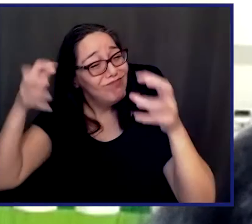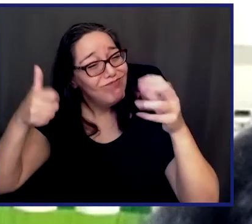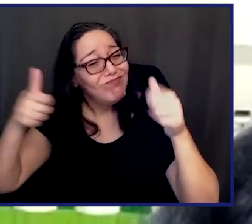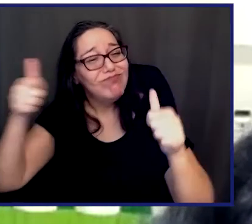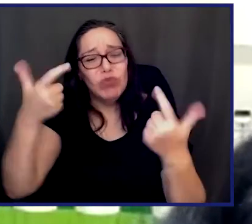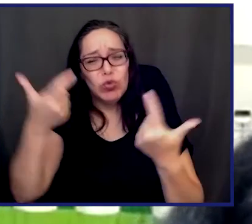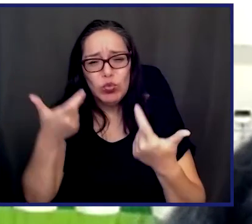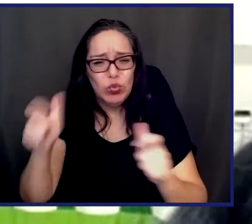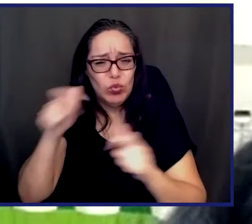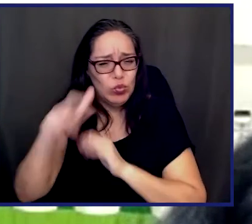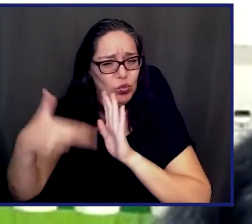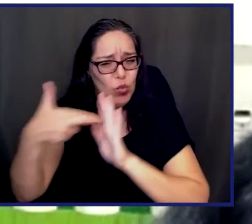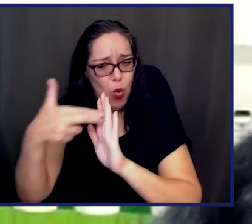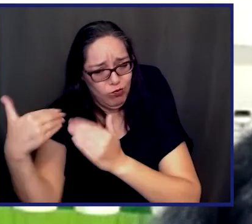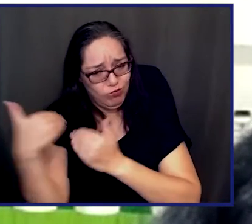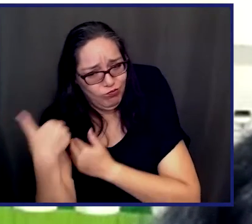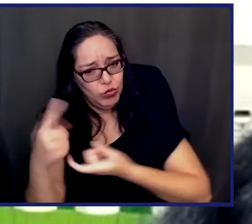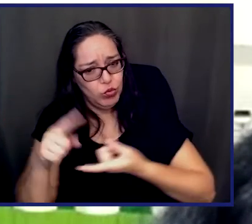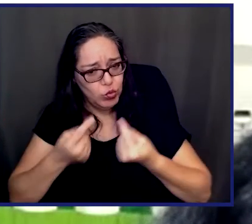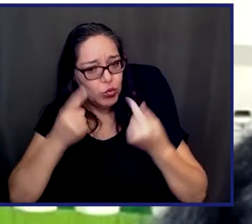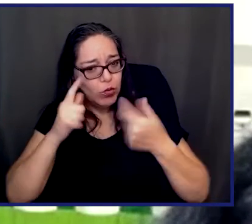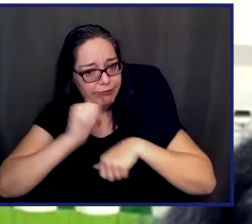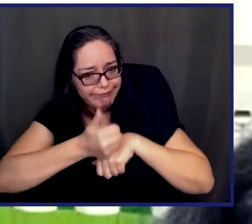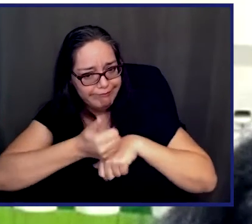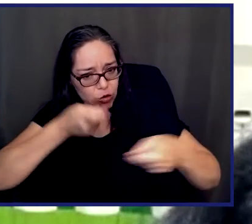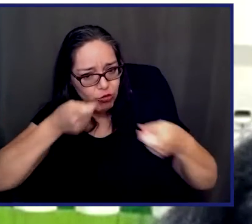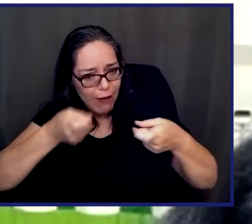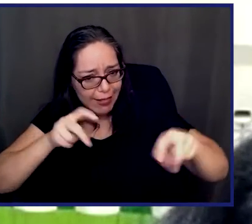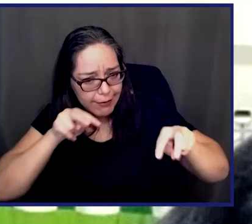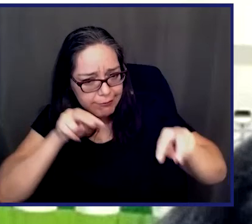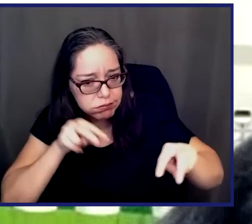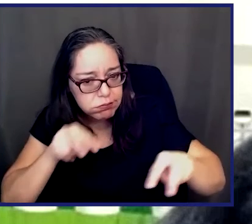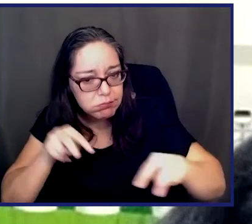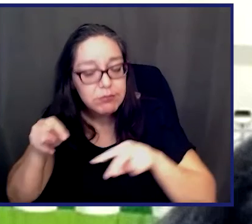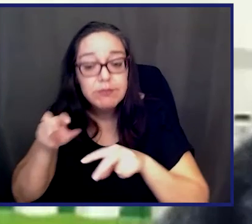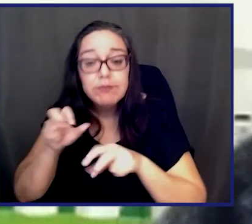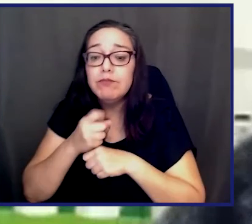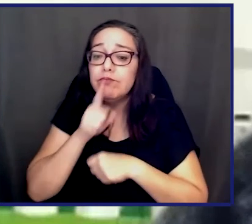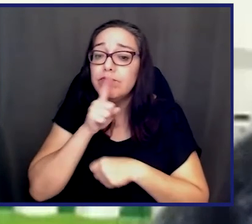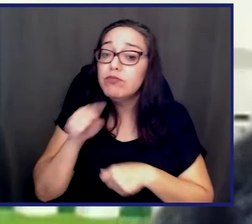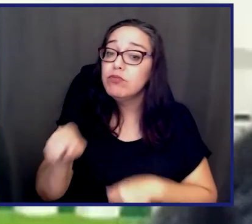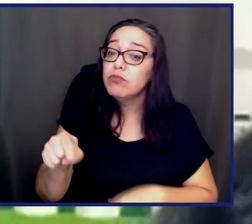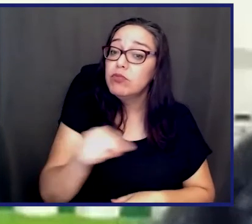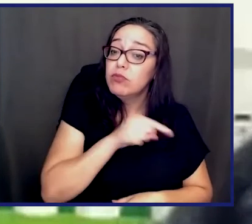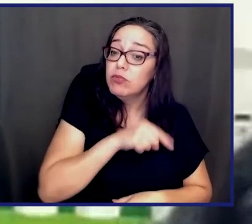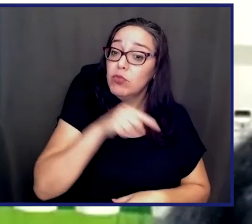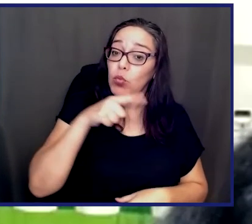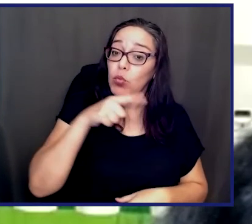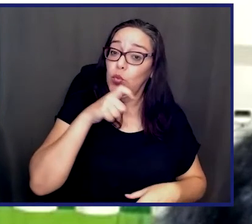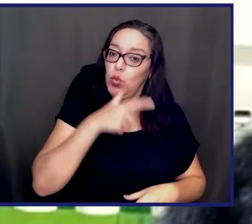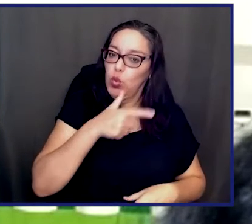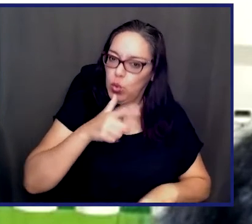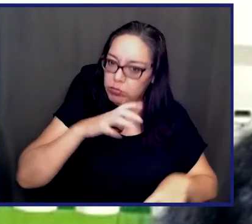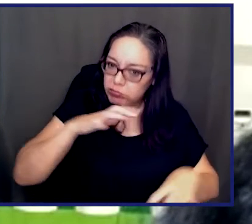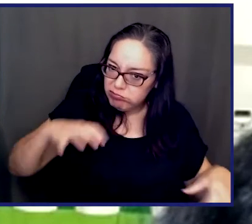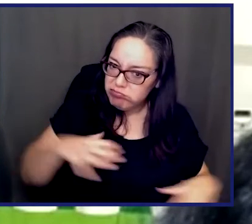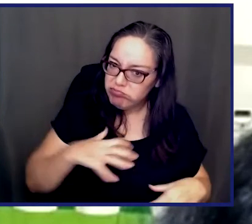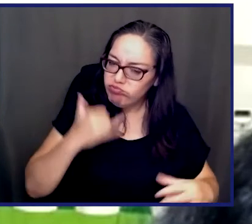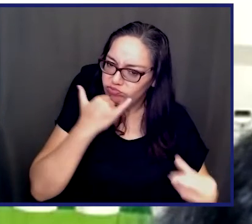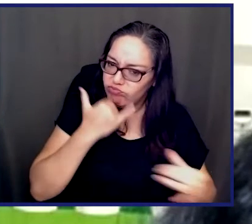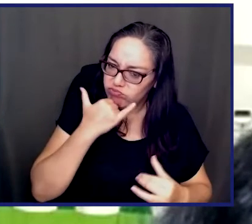of regulating these platforms, in terms of making the perpetrators accountable, on these platforms, but